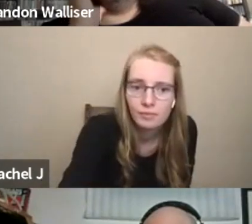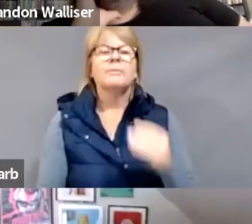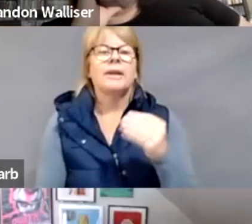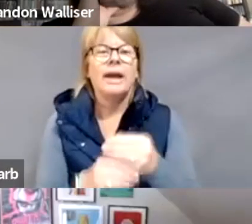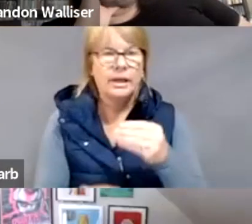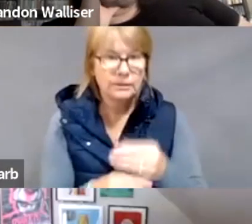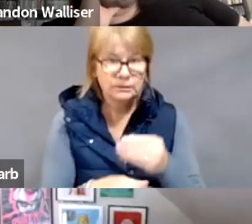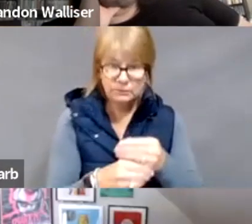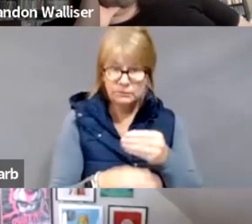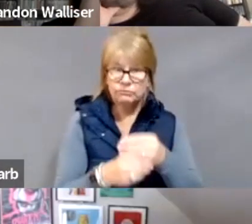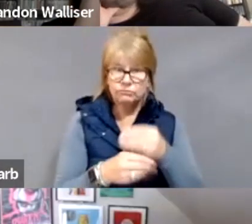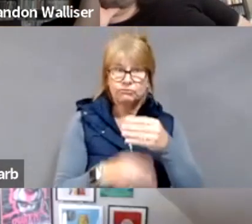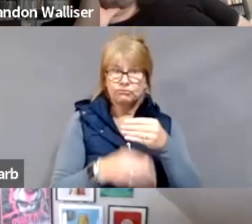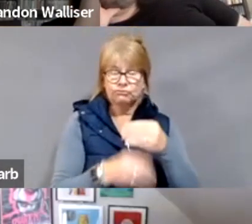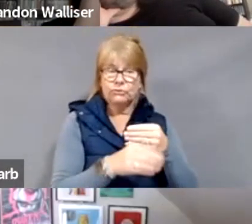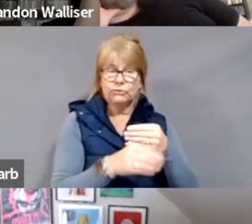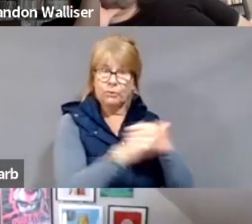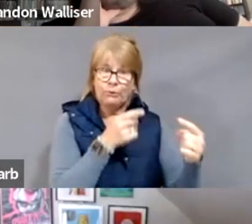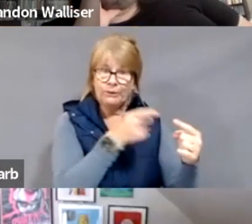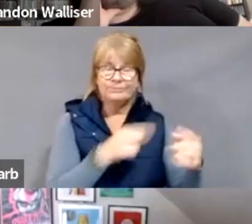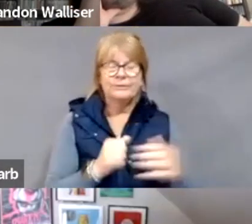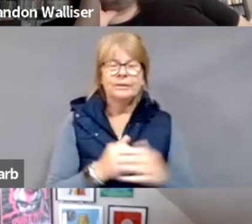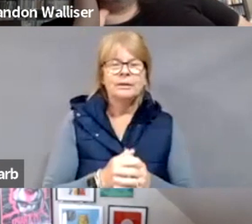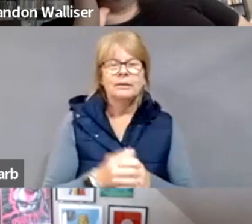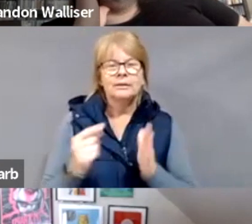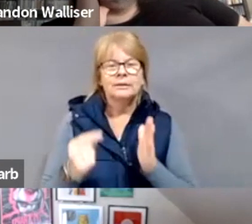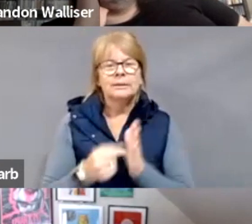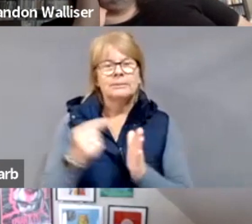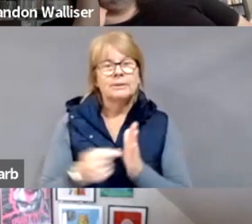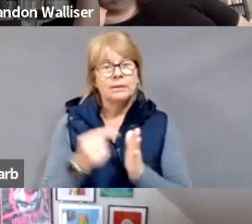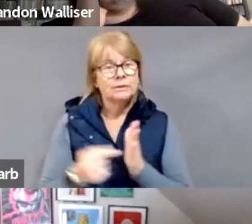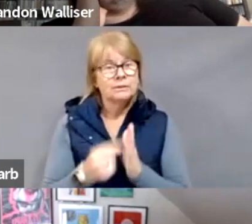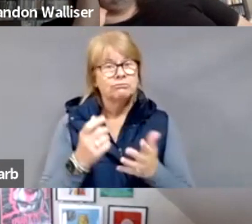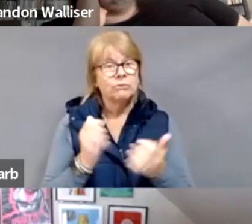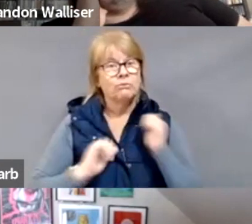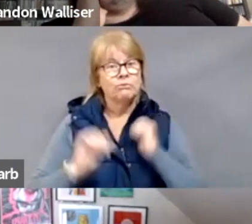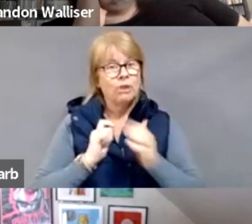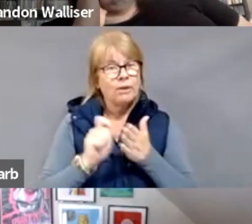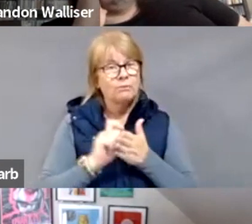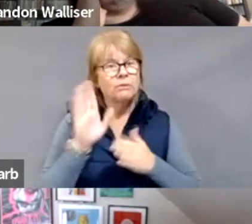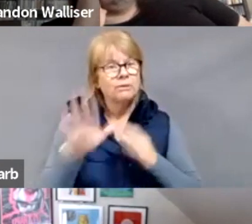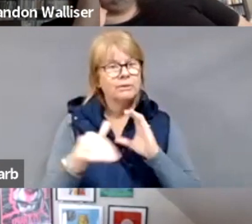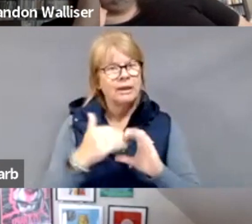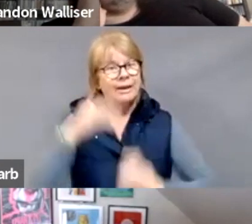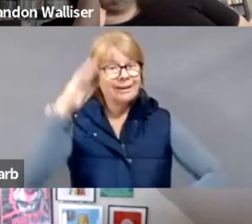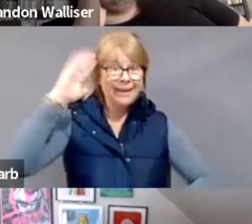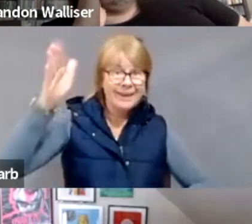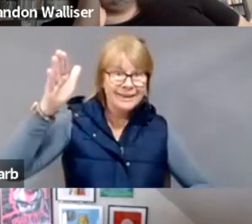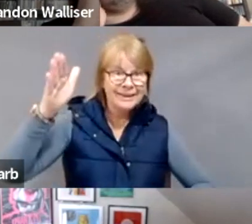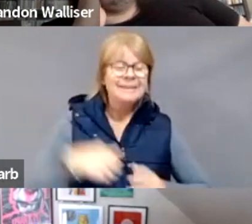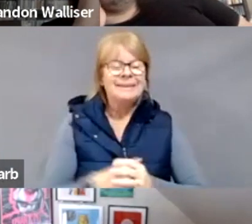you know, sometimes a playwright will email me and say, hi,